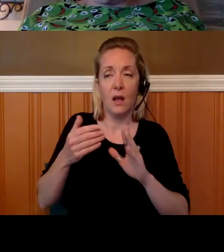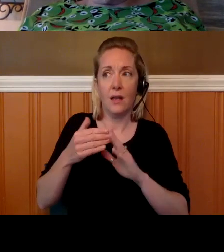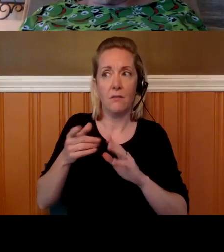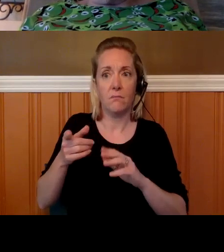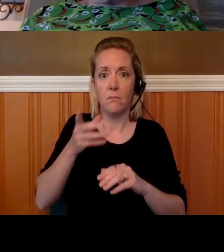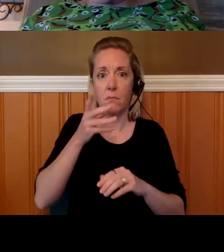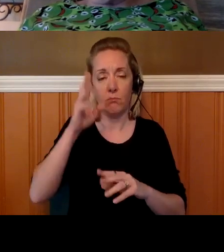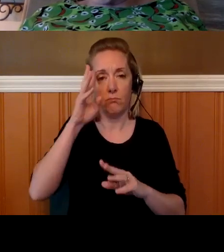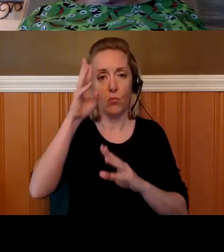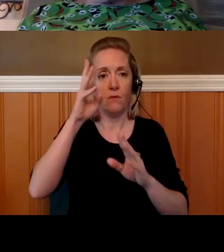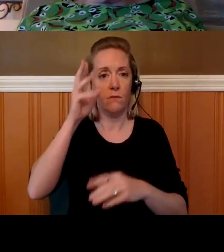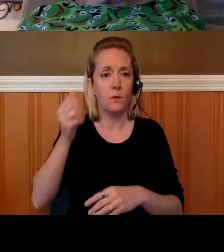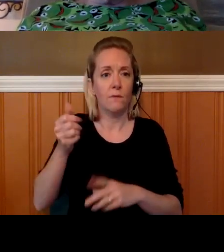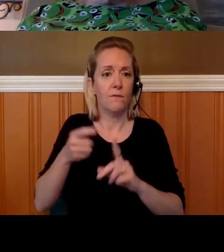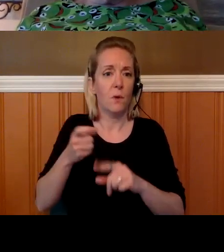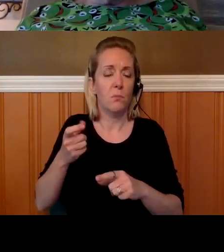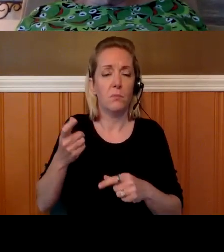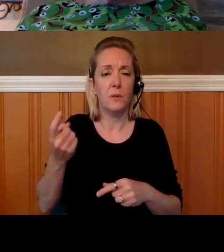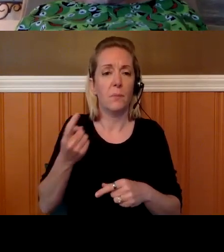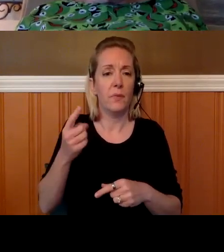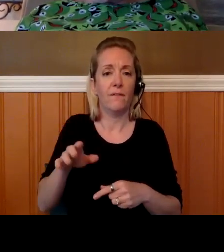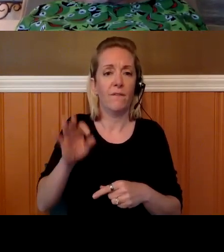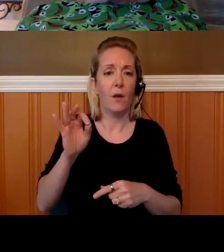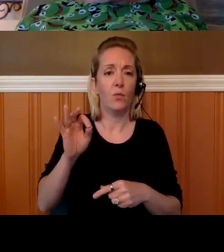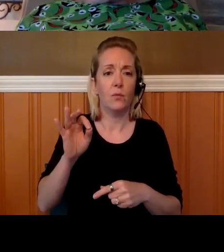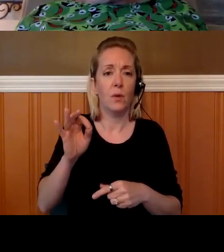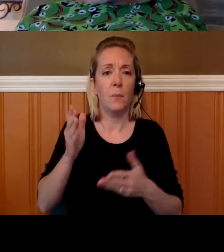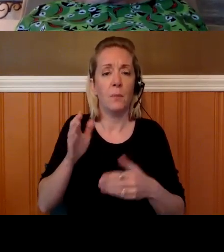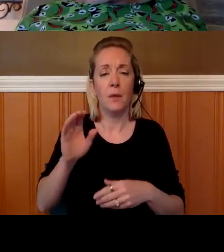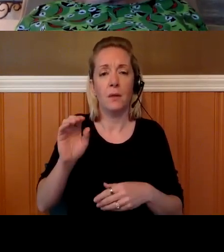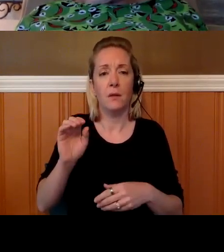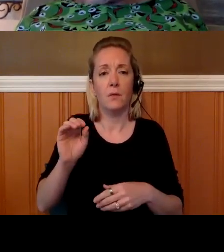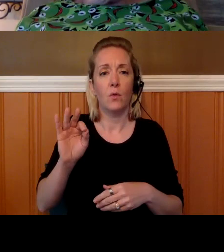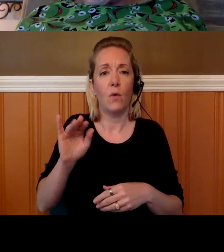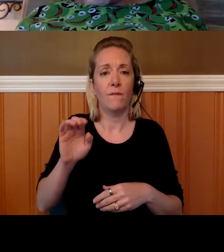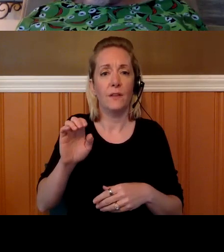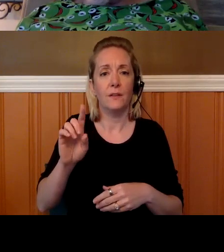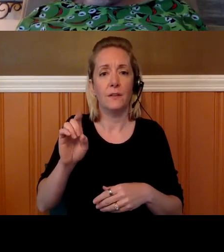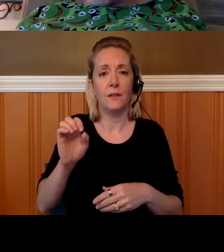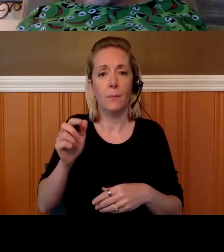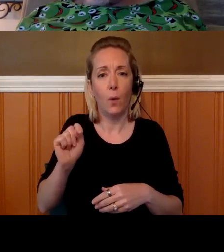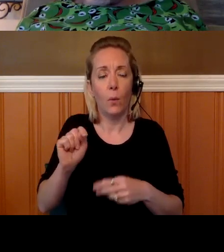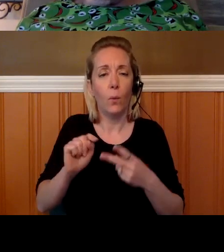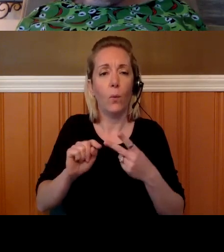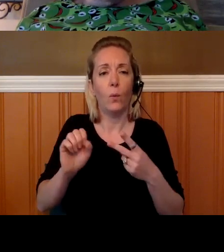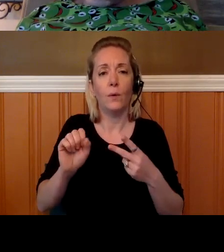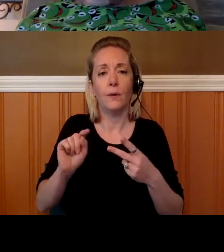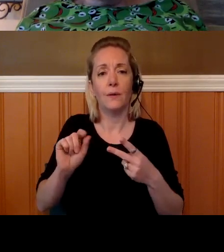think mom put it together from something she found at either like an Office Depot, a Staples, or a Target.